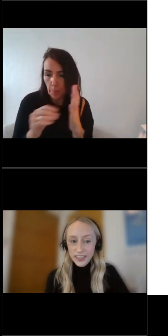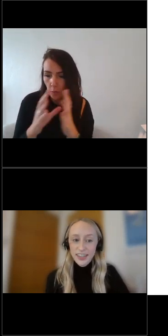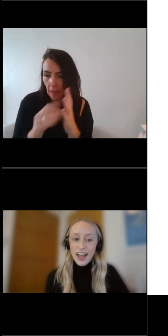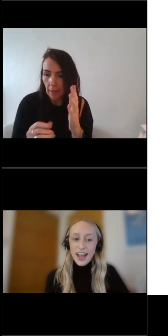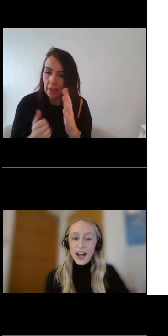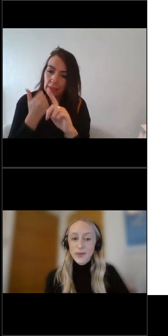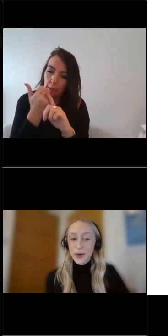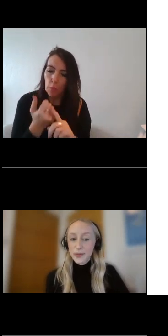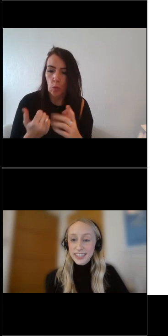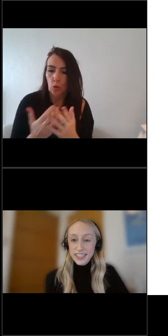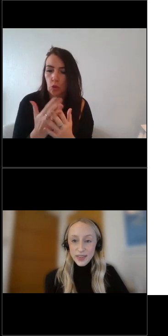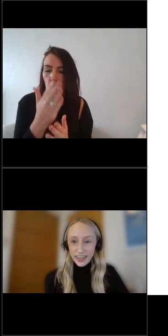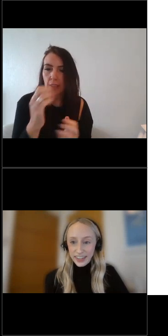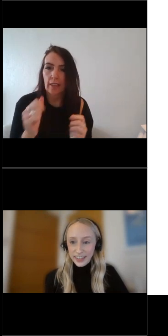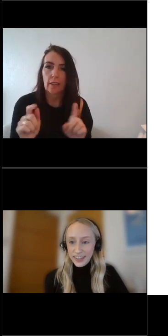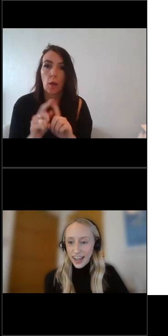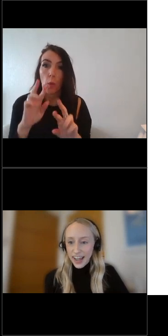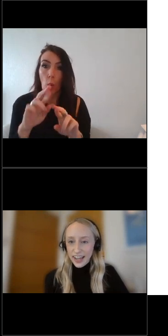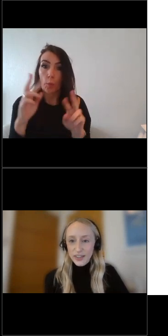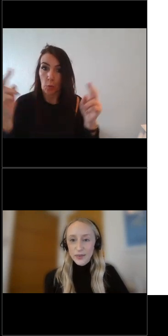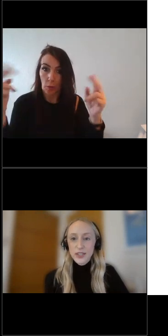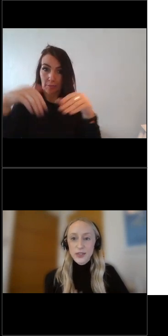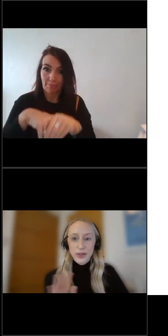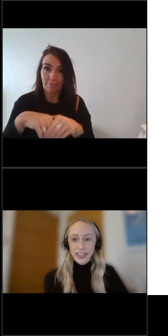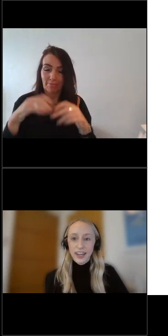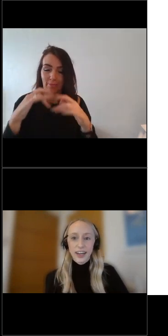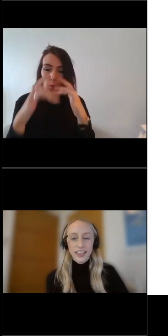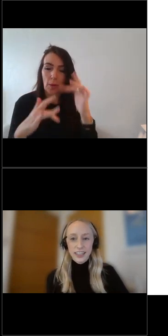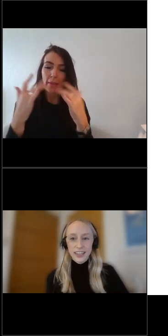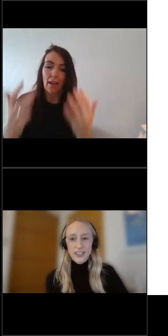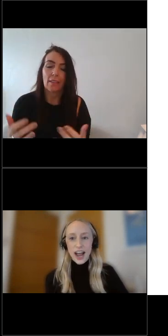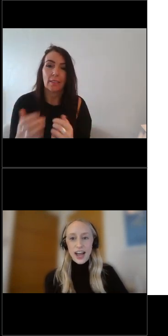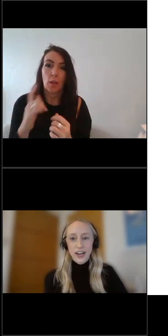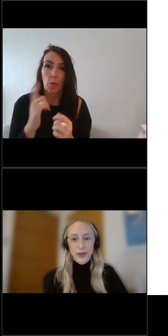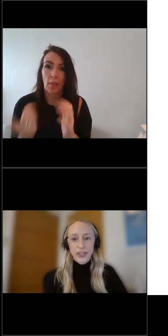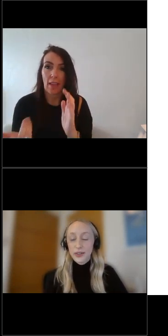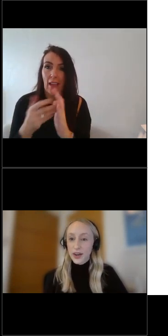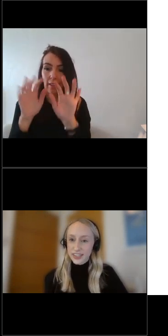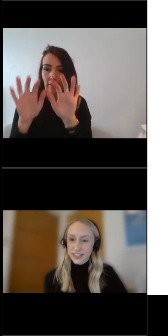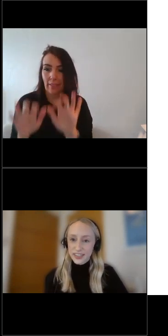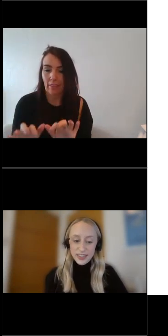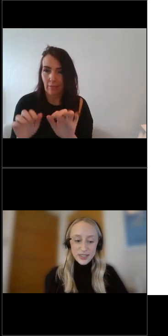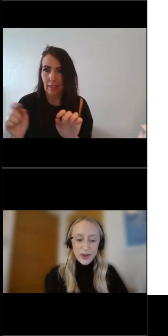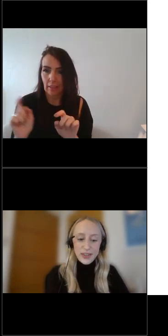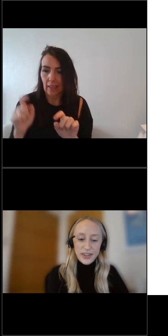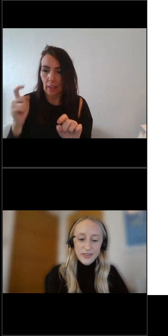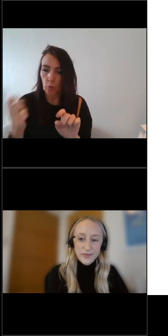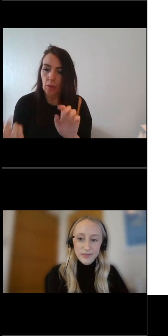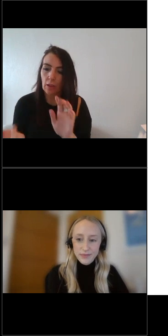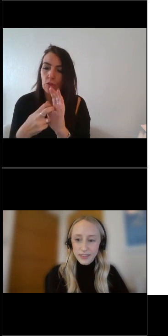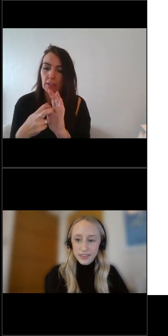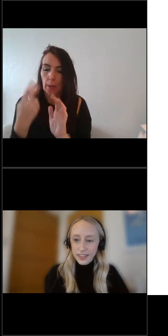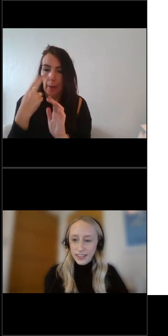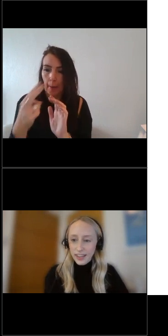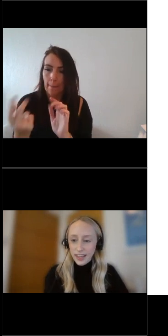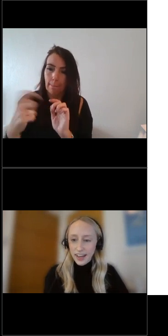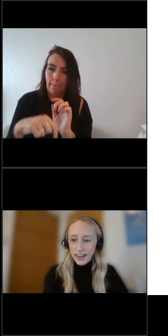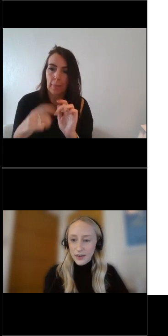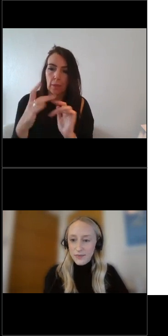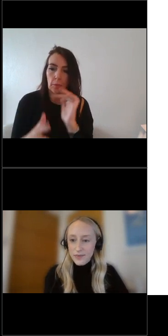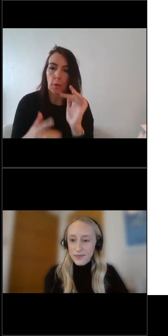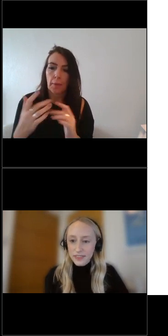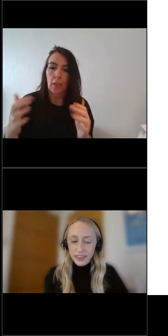more. We hope to see you there, and there'll be shortly a link in the chat where you can register to this webinar.